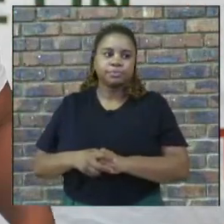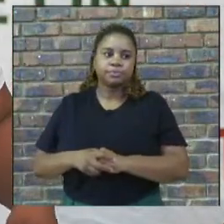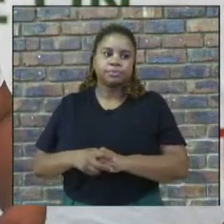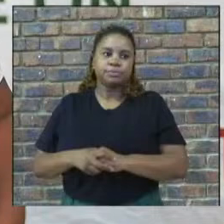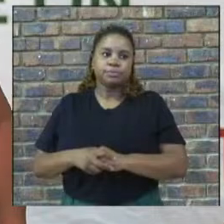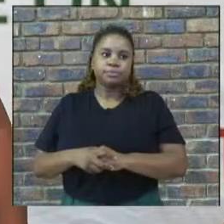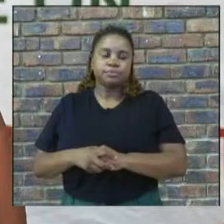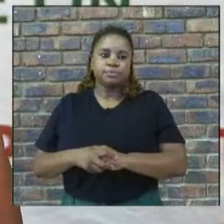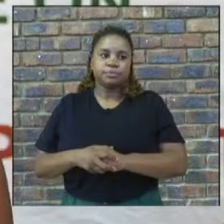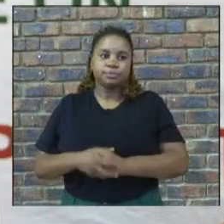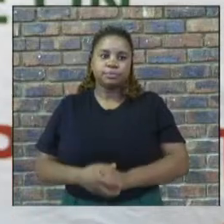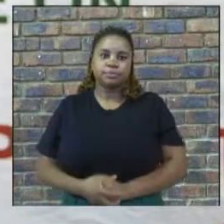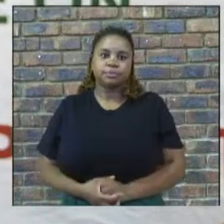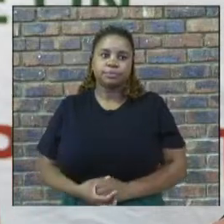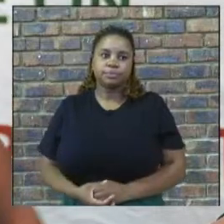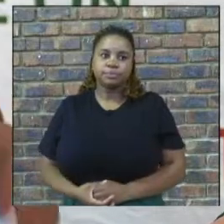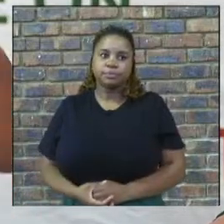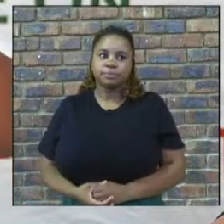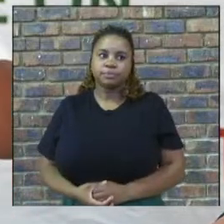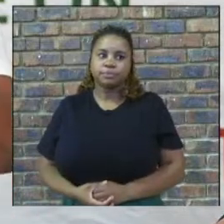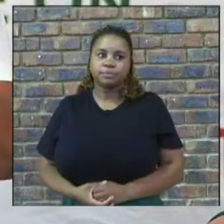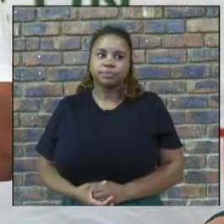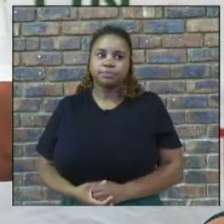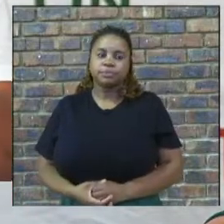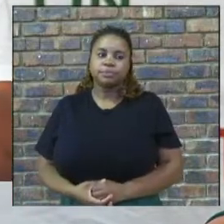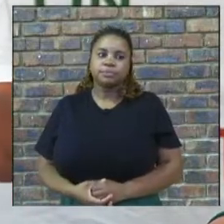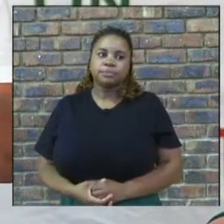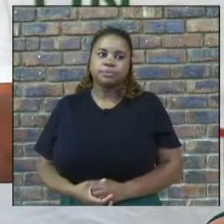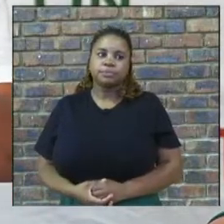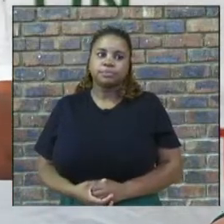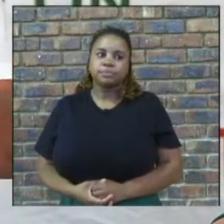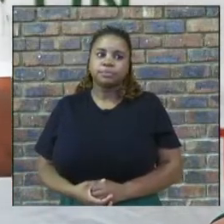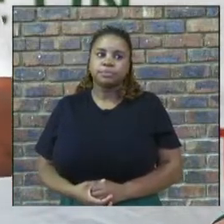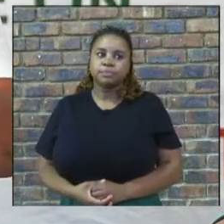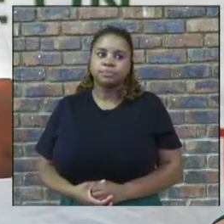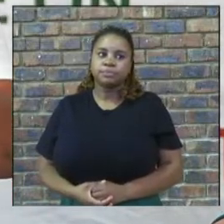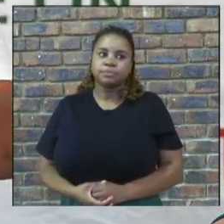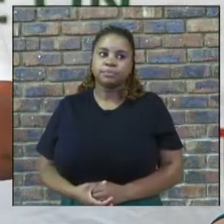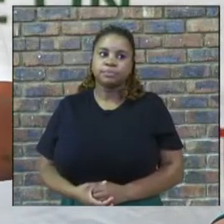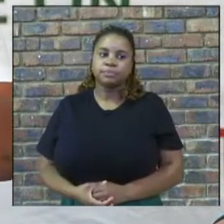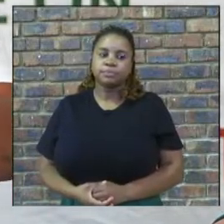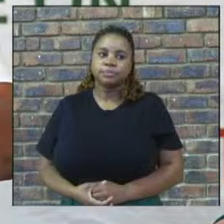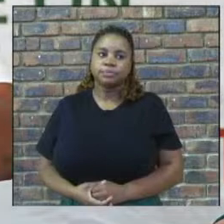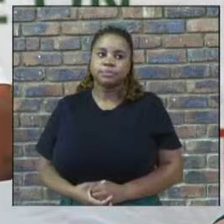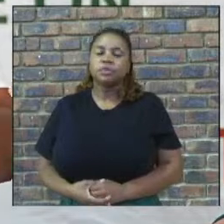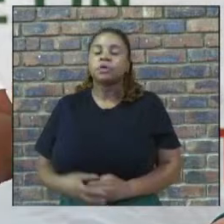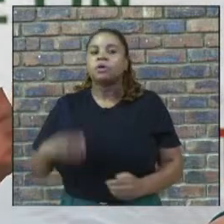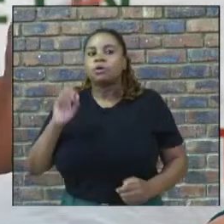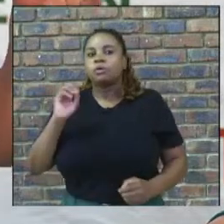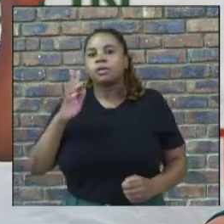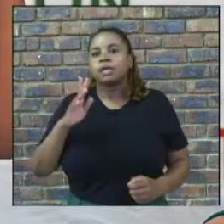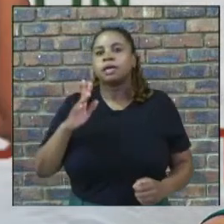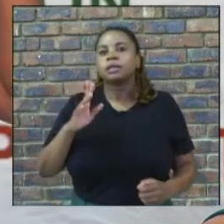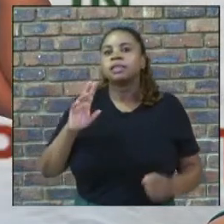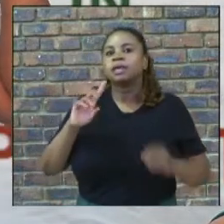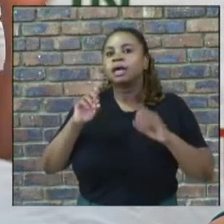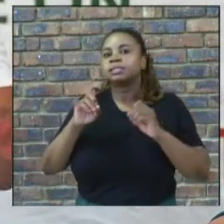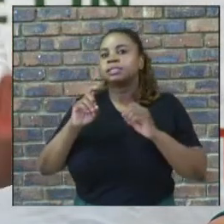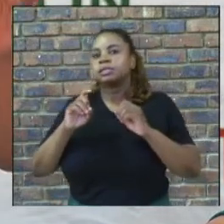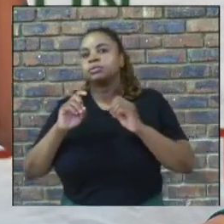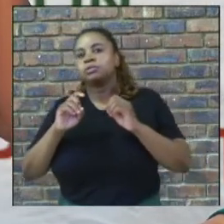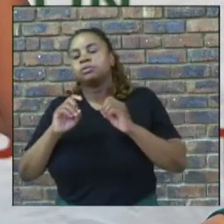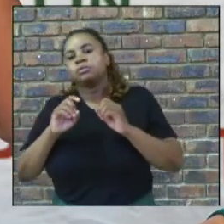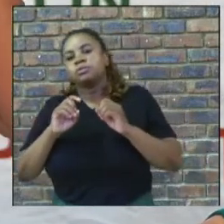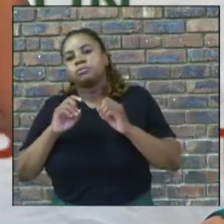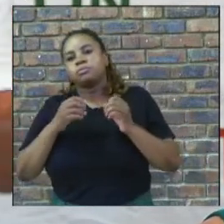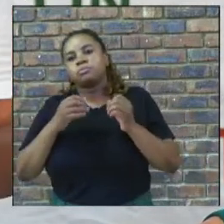Okay, Honorable Lutalo, Aroban Ributika Chapelo, Okopa Rekwale Chapelo happy. But I need